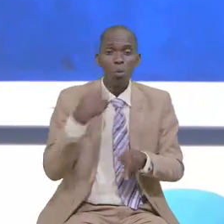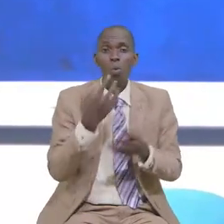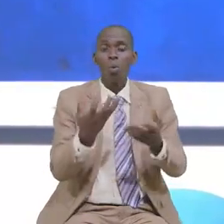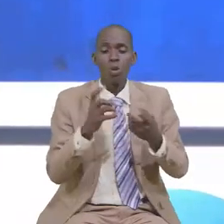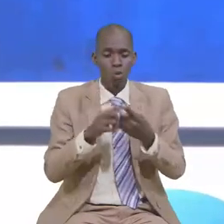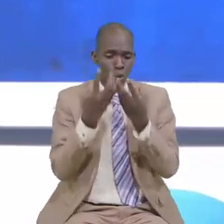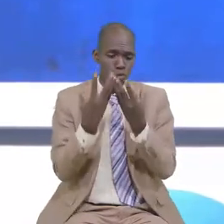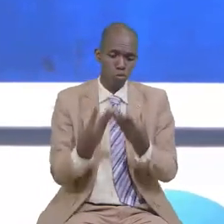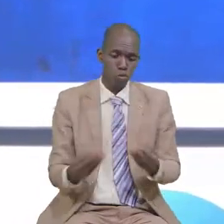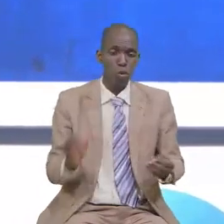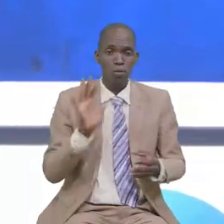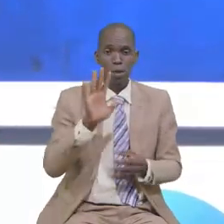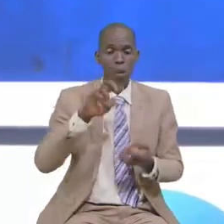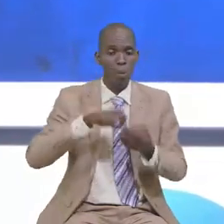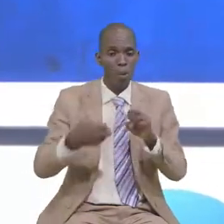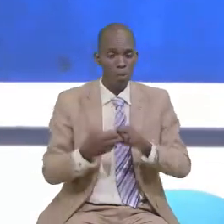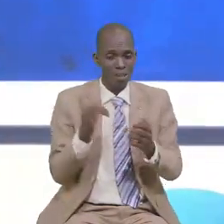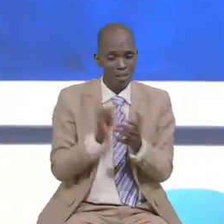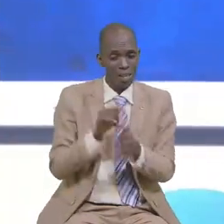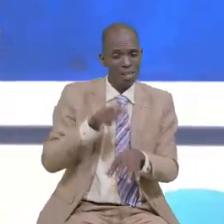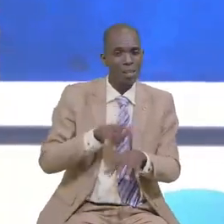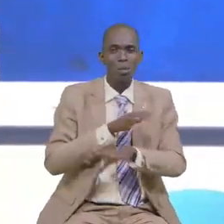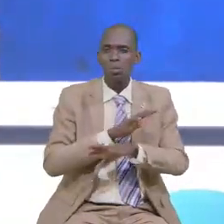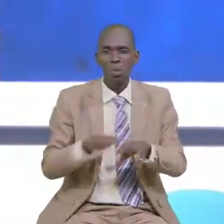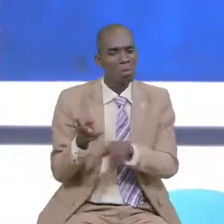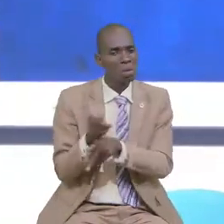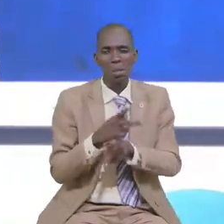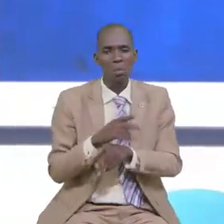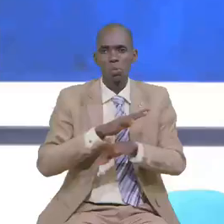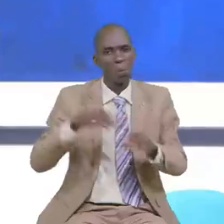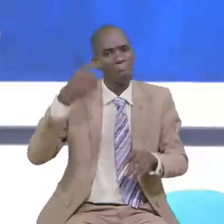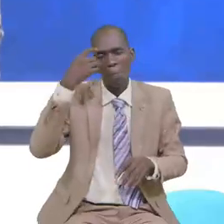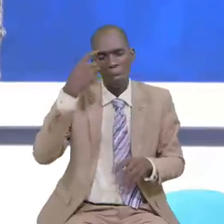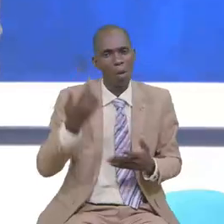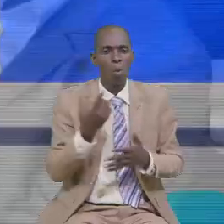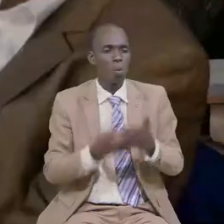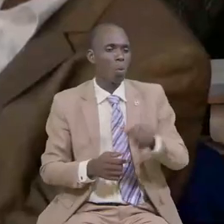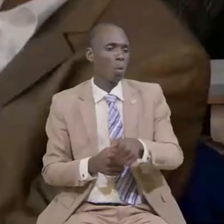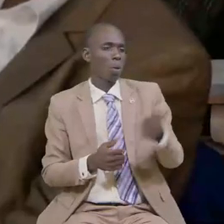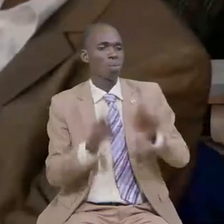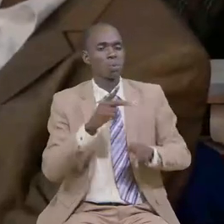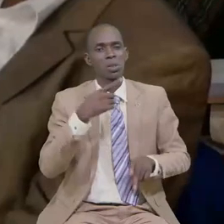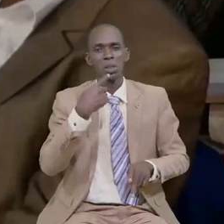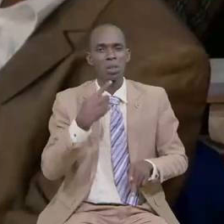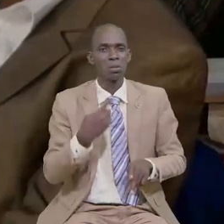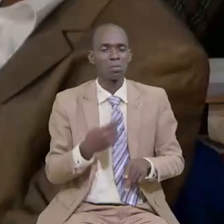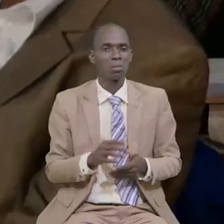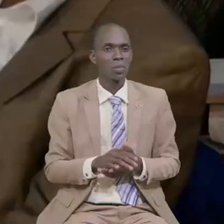problem that very time, they don't care, they don't mind what people say.